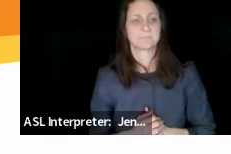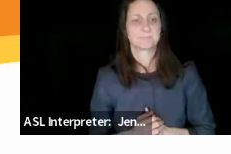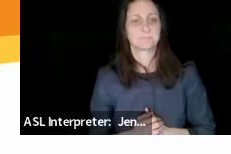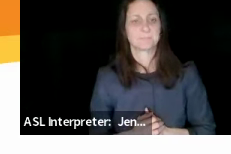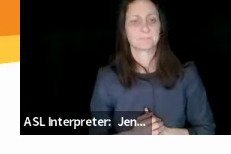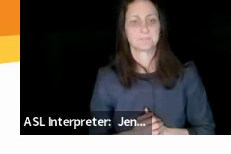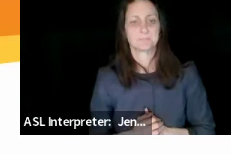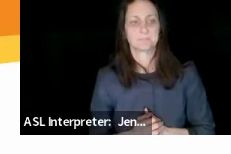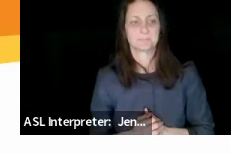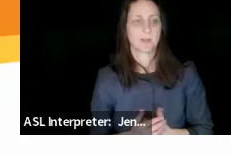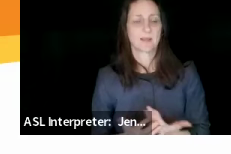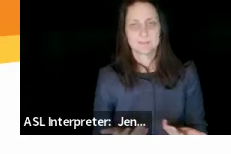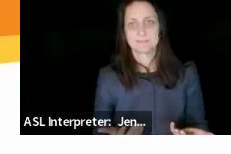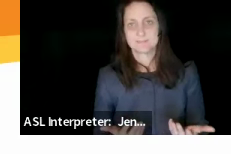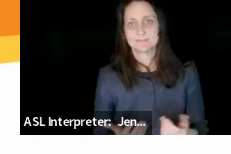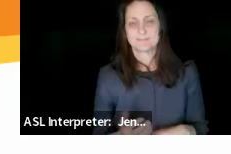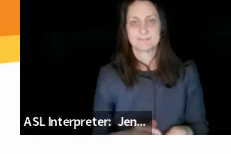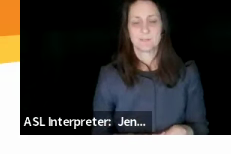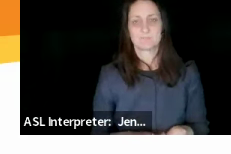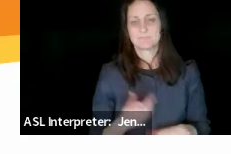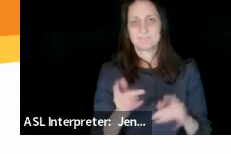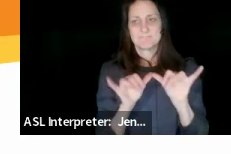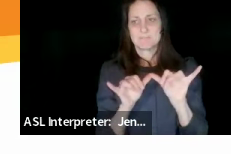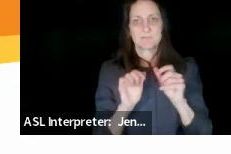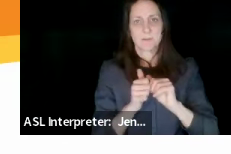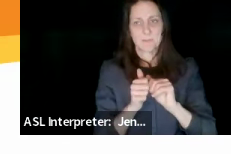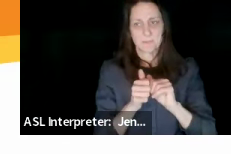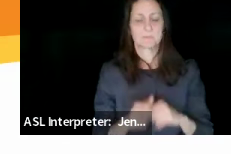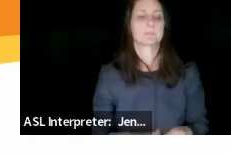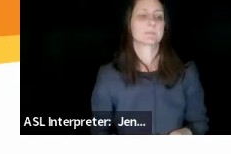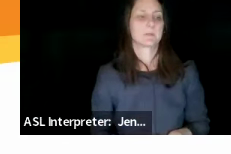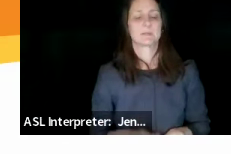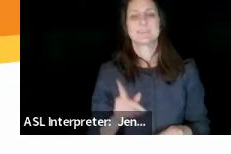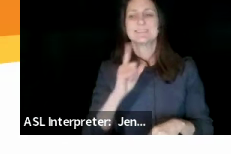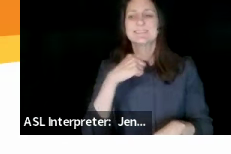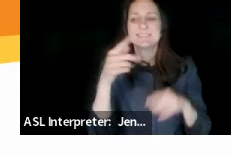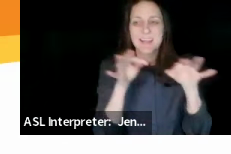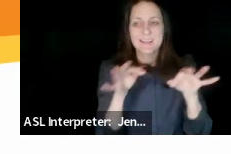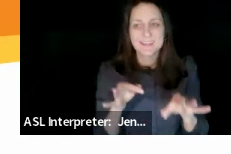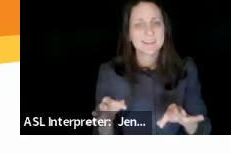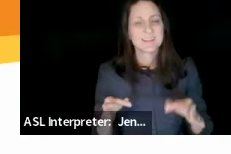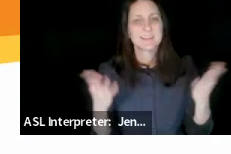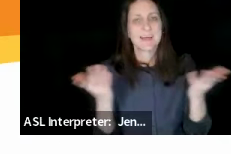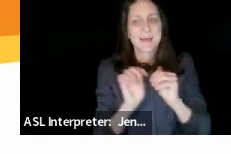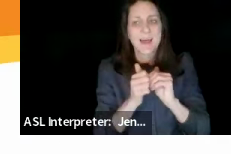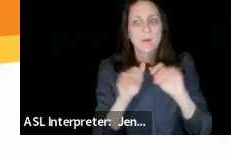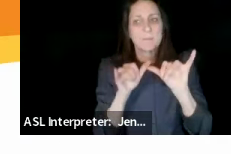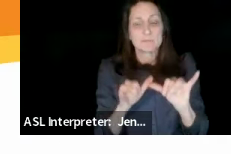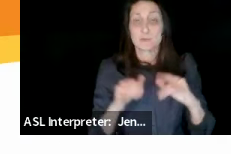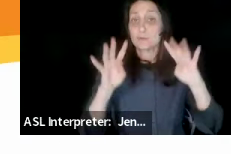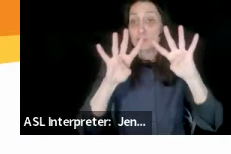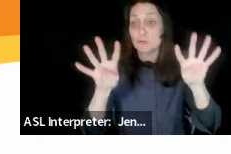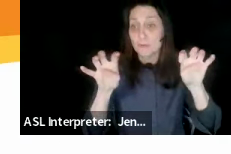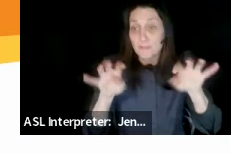Basically, we always say, if you propose it, we'll measure it, and they provide specific measures that you're going to use. Surveys, for example.